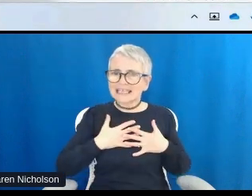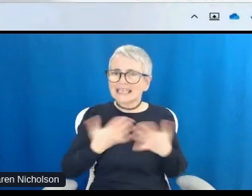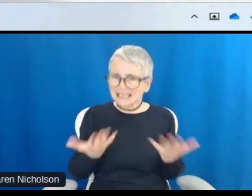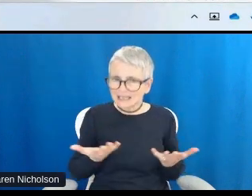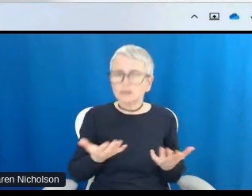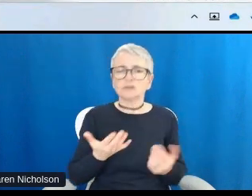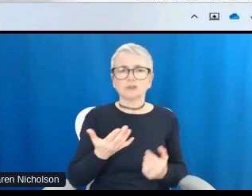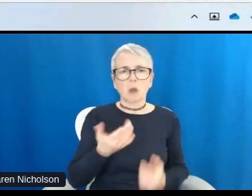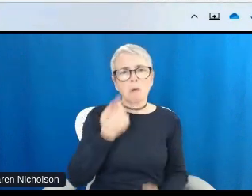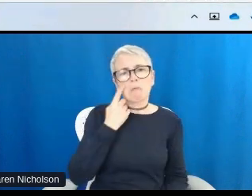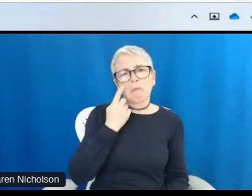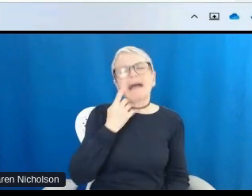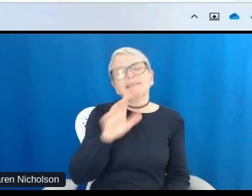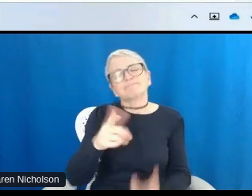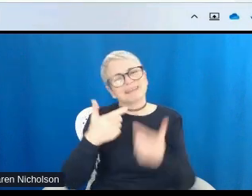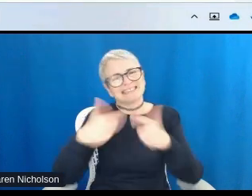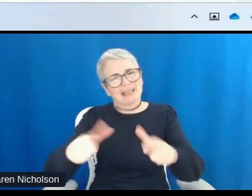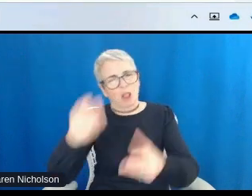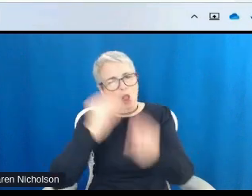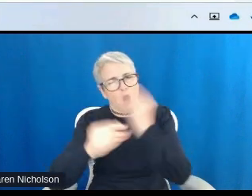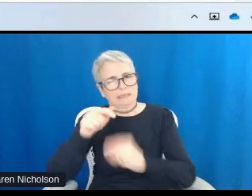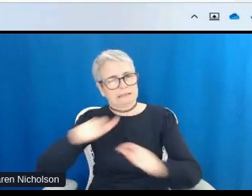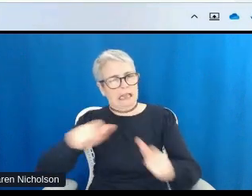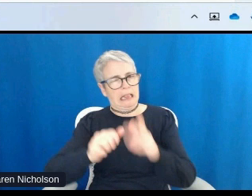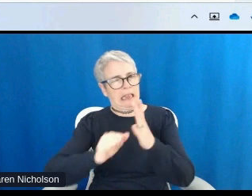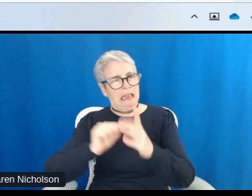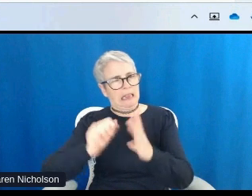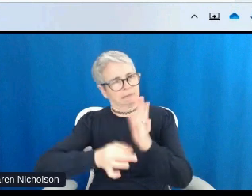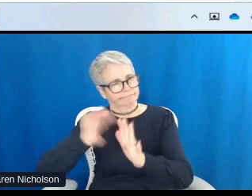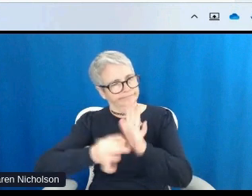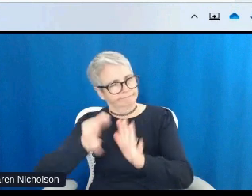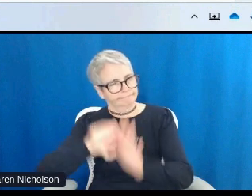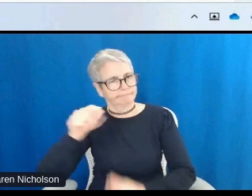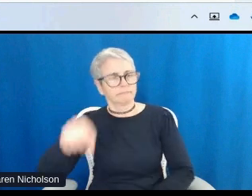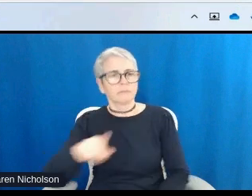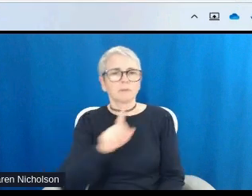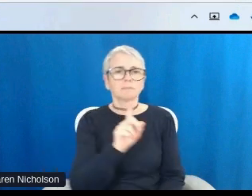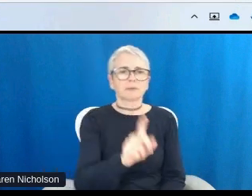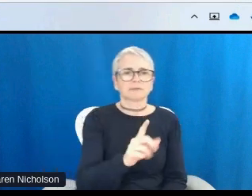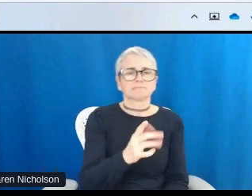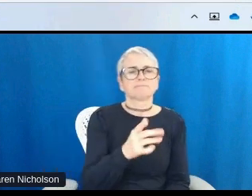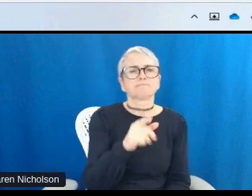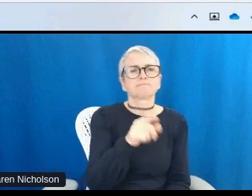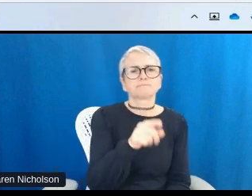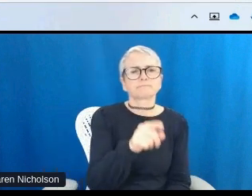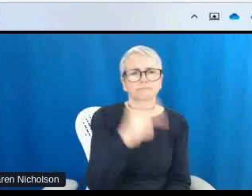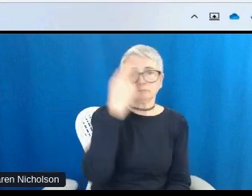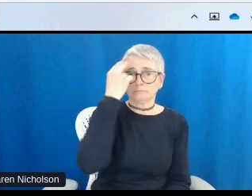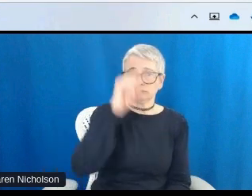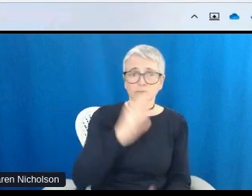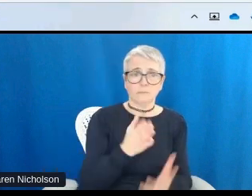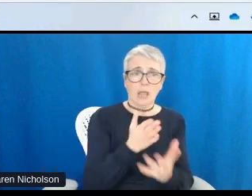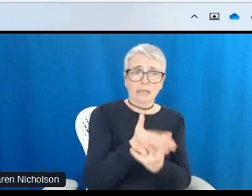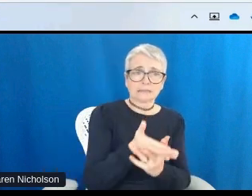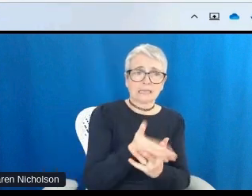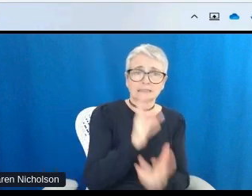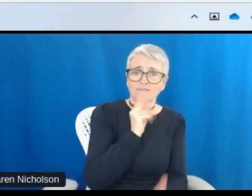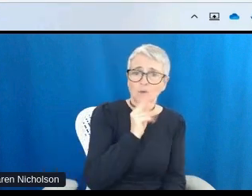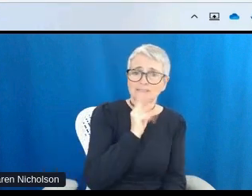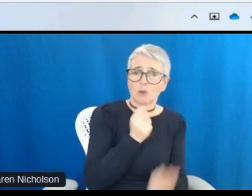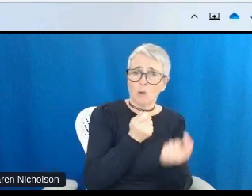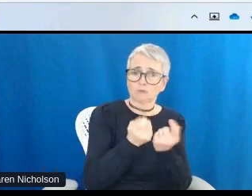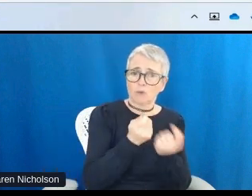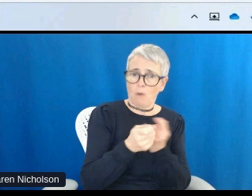still kind of in preview, is a new capability called voice access. So if I scroll down here towards the bottom under